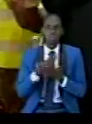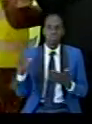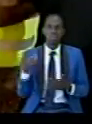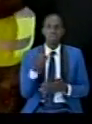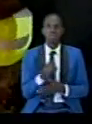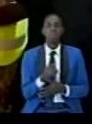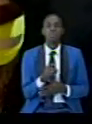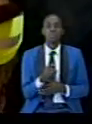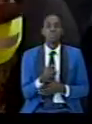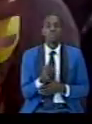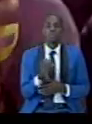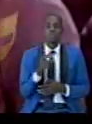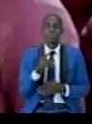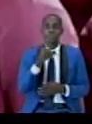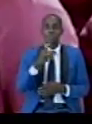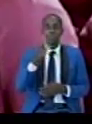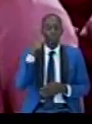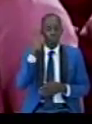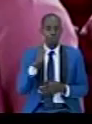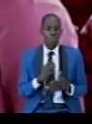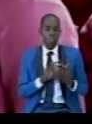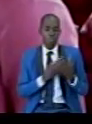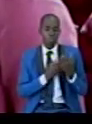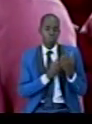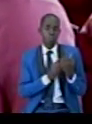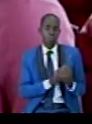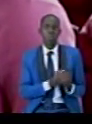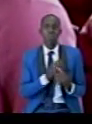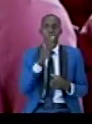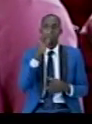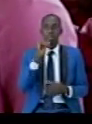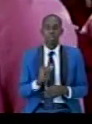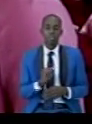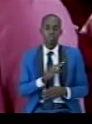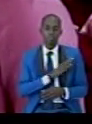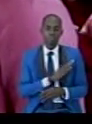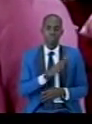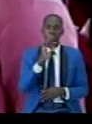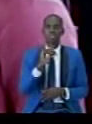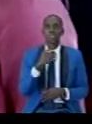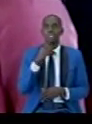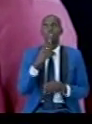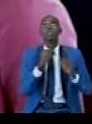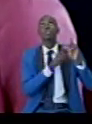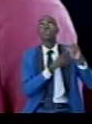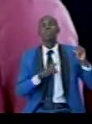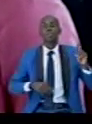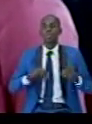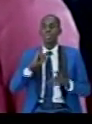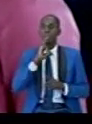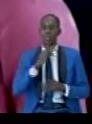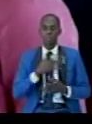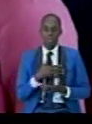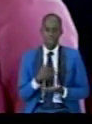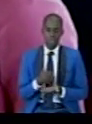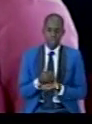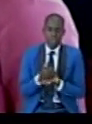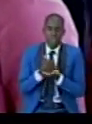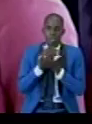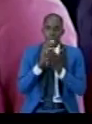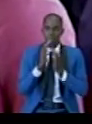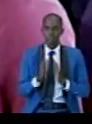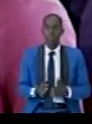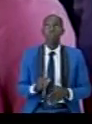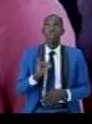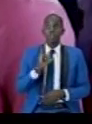So you may boldly say, the Lord is my helper. I will